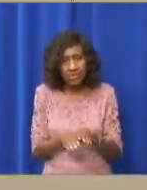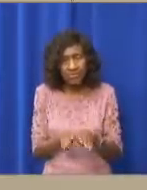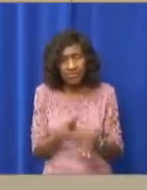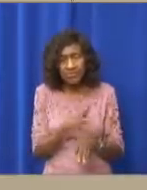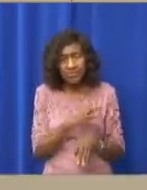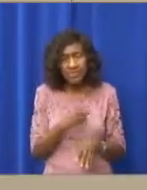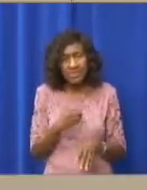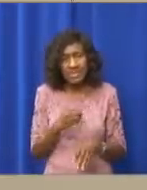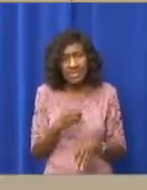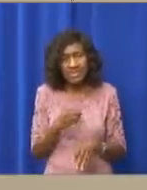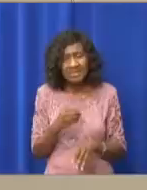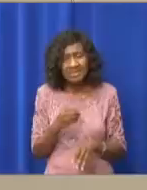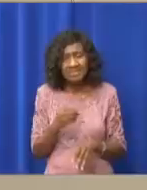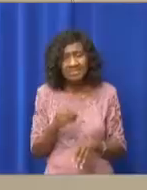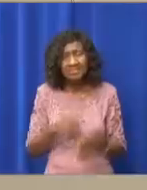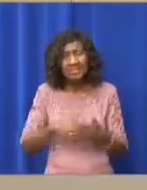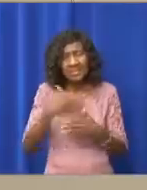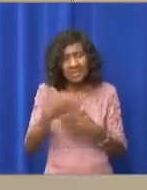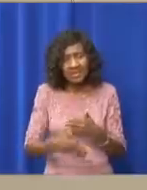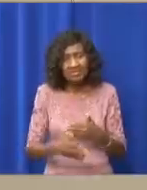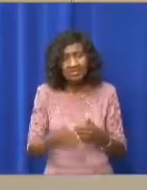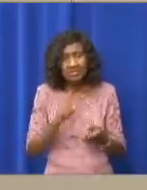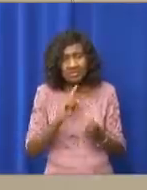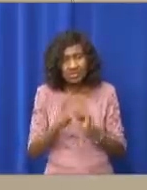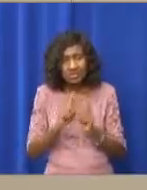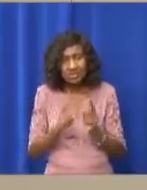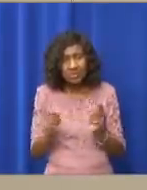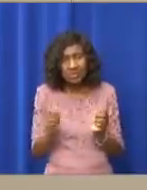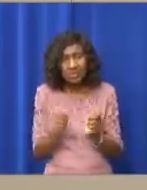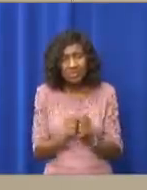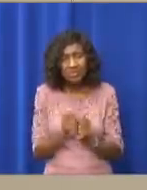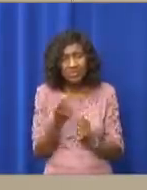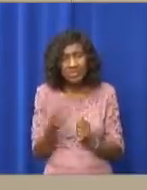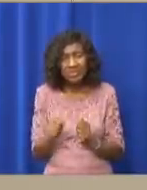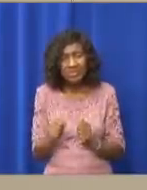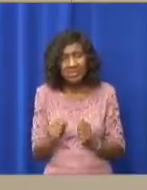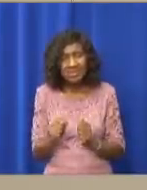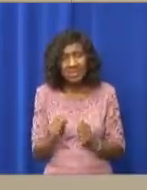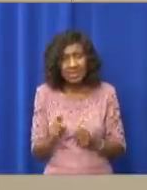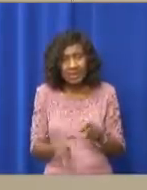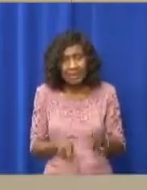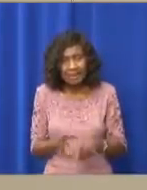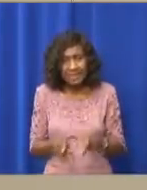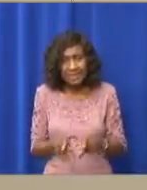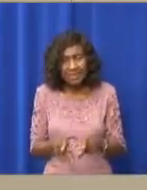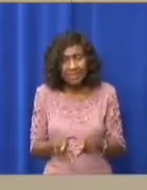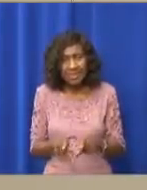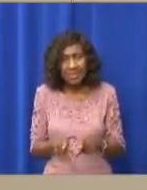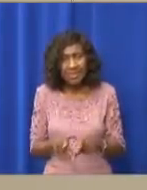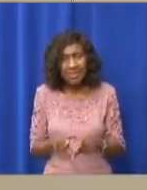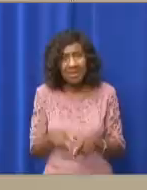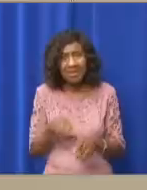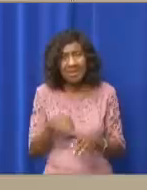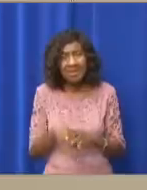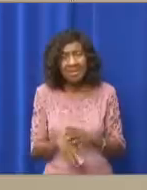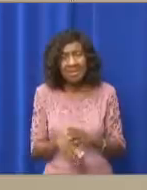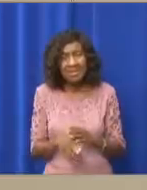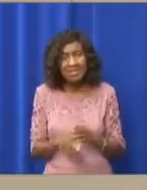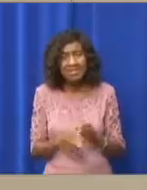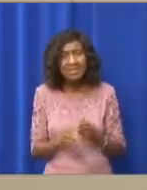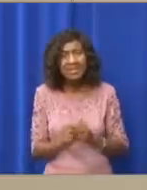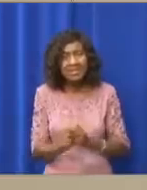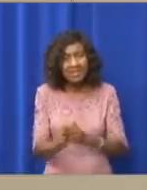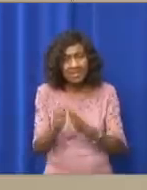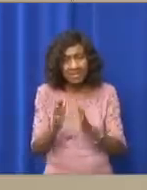with the leads persons with respect to the first category I mentioned, which are